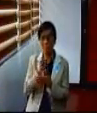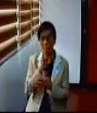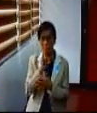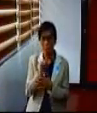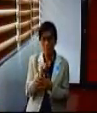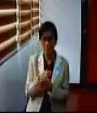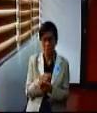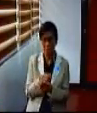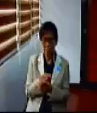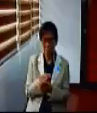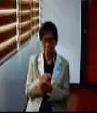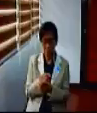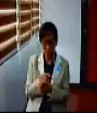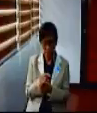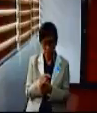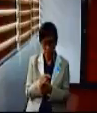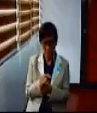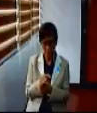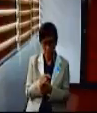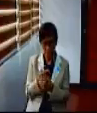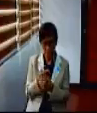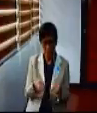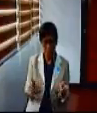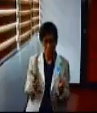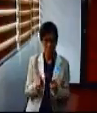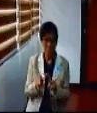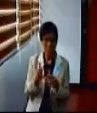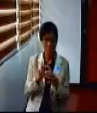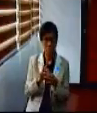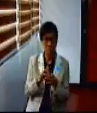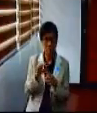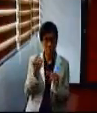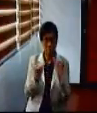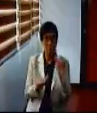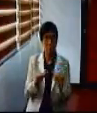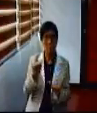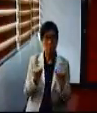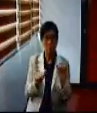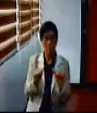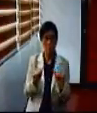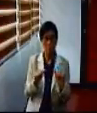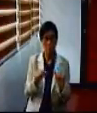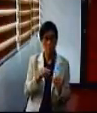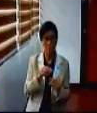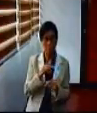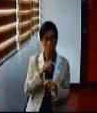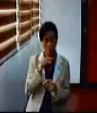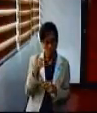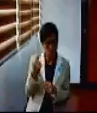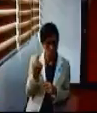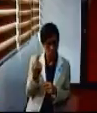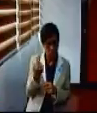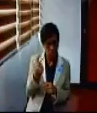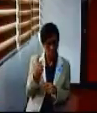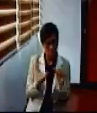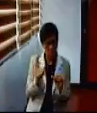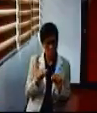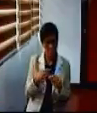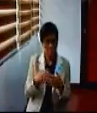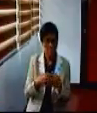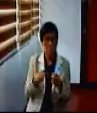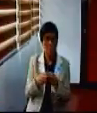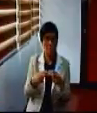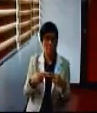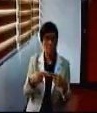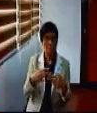That's the expectation, that the value of assessing, and often you can have this assessment even before the business